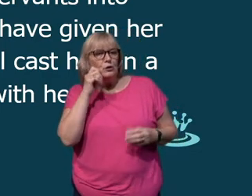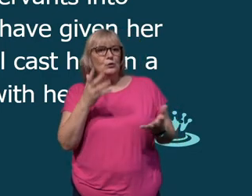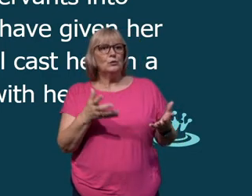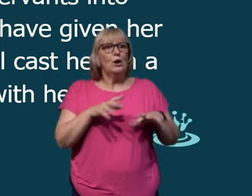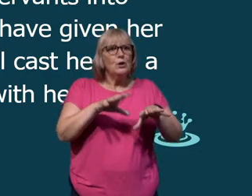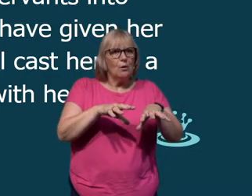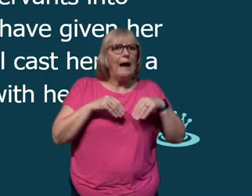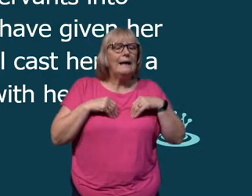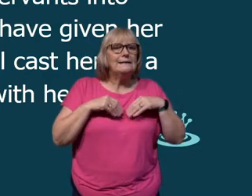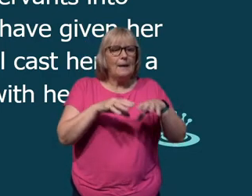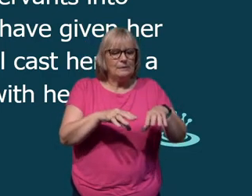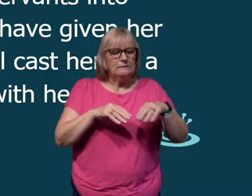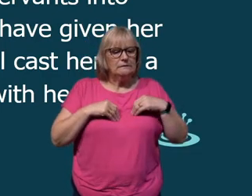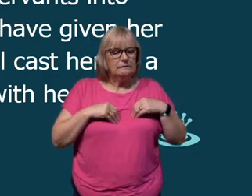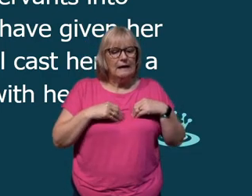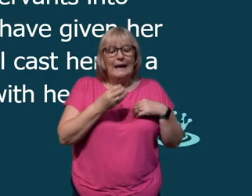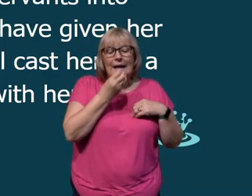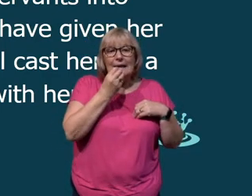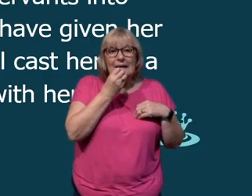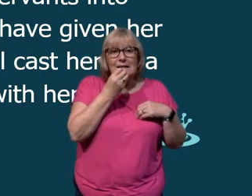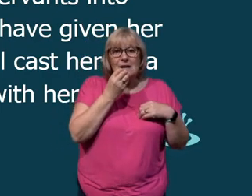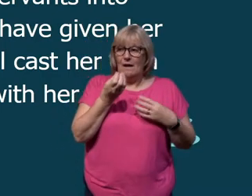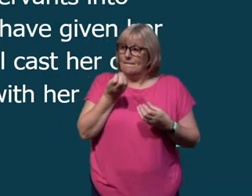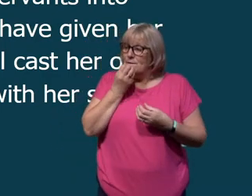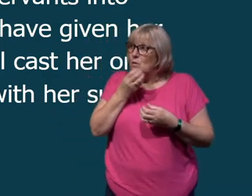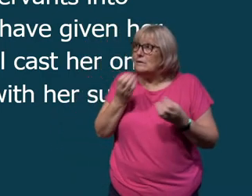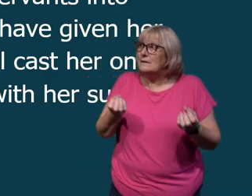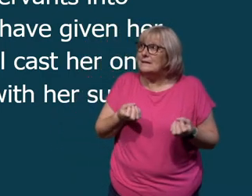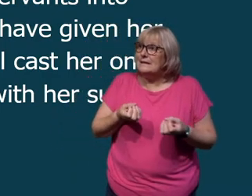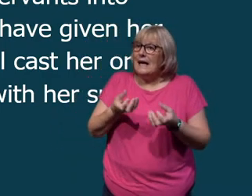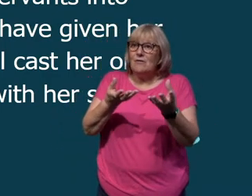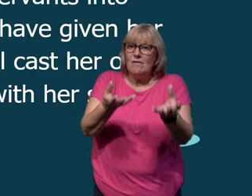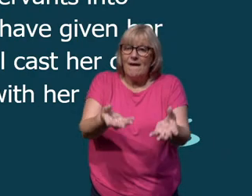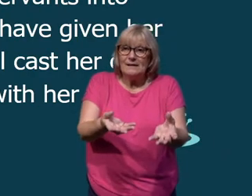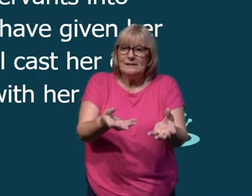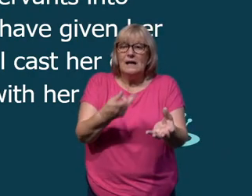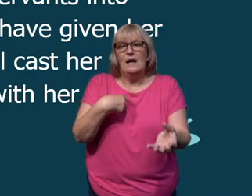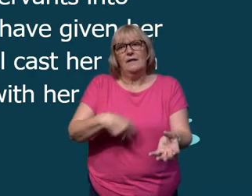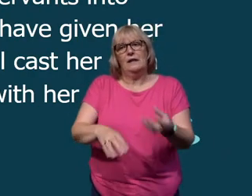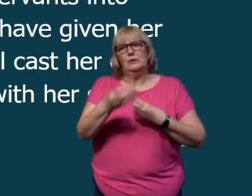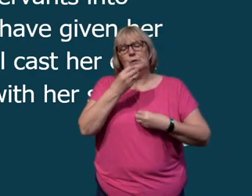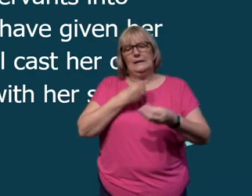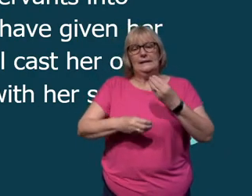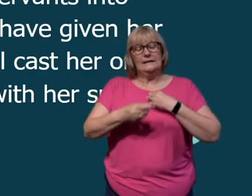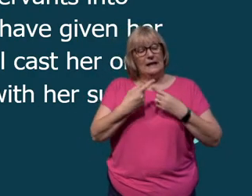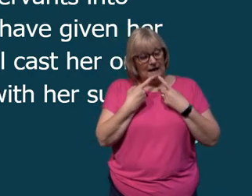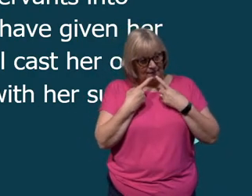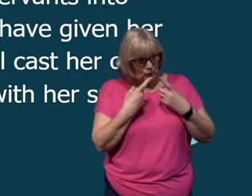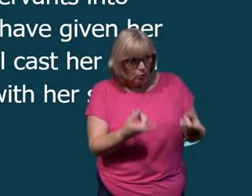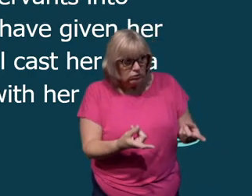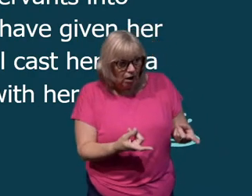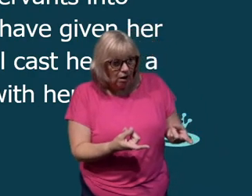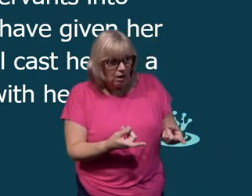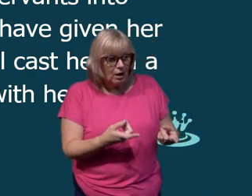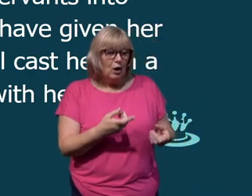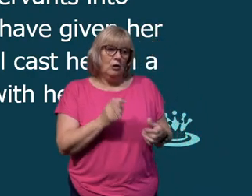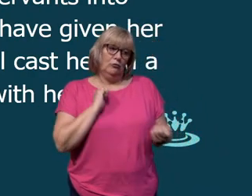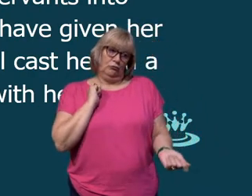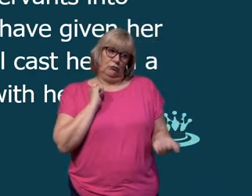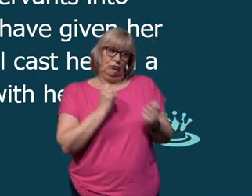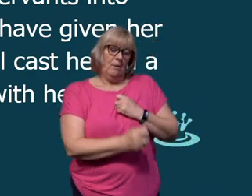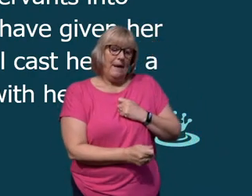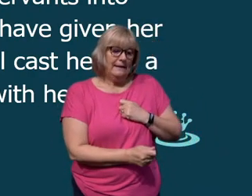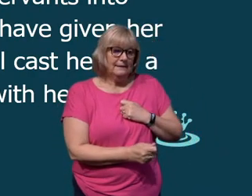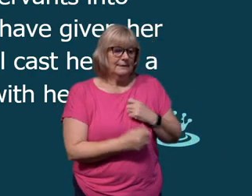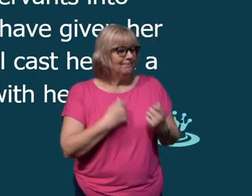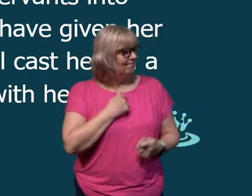food sacrificed to idols. I have given her time to repent of her immorality, but she's unwilling. So I'll cast her on a bed of suffering, and I'll make those